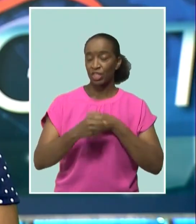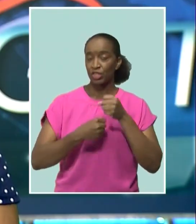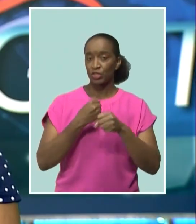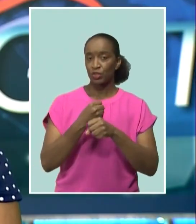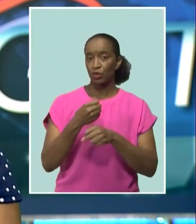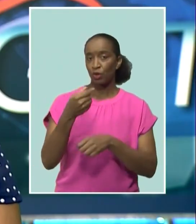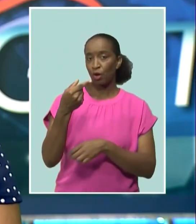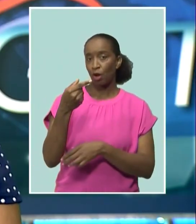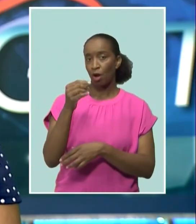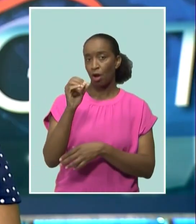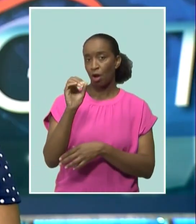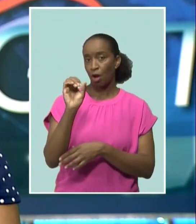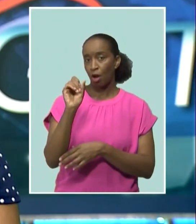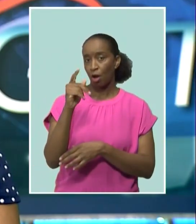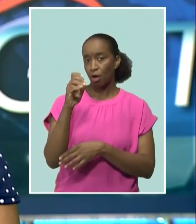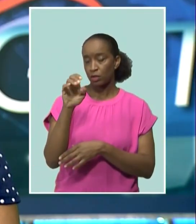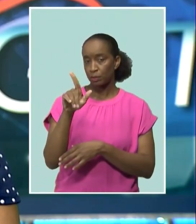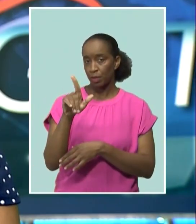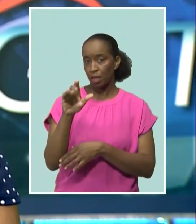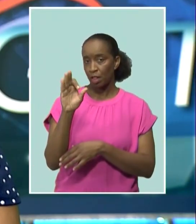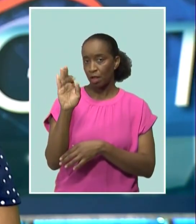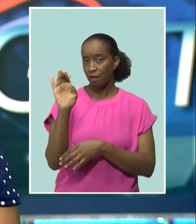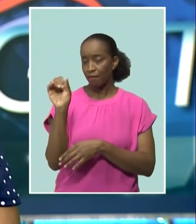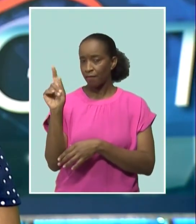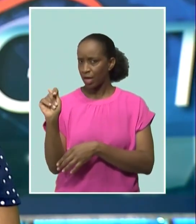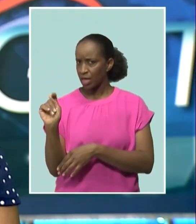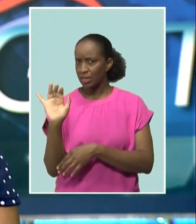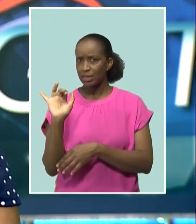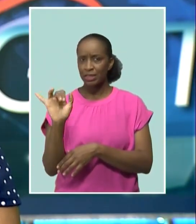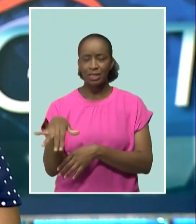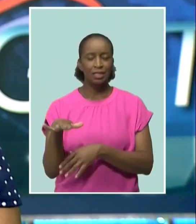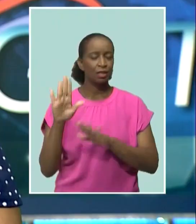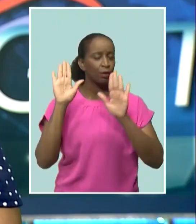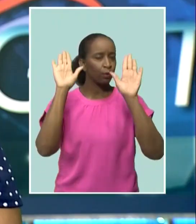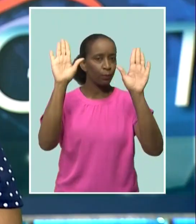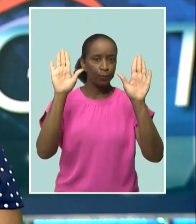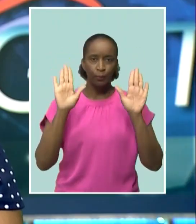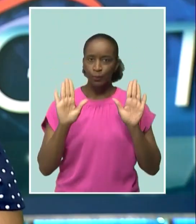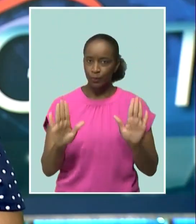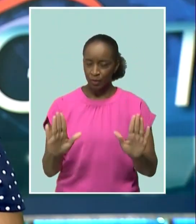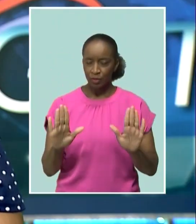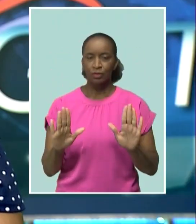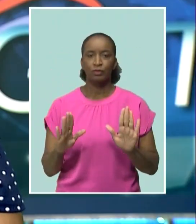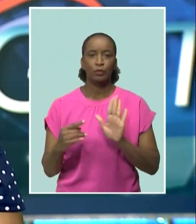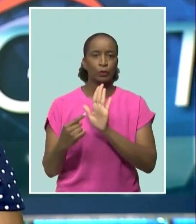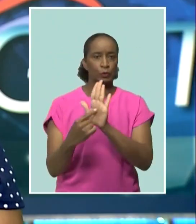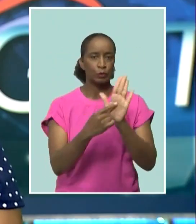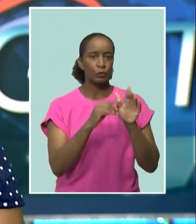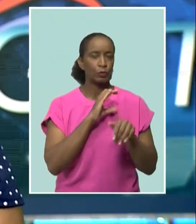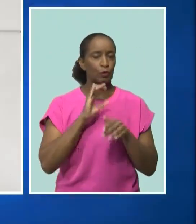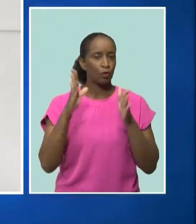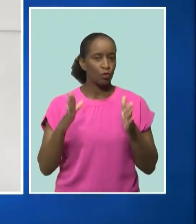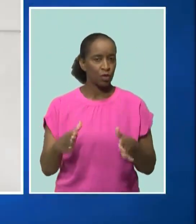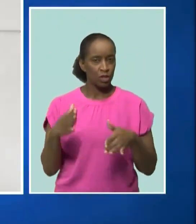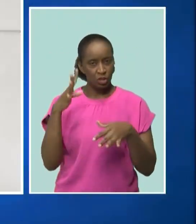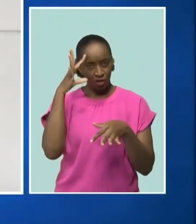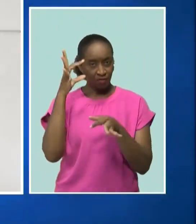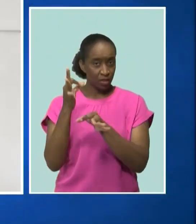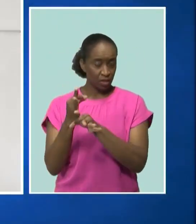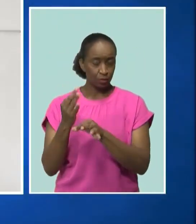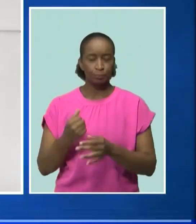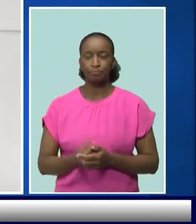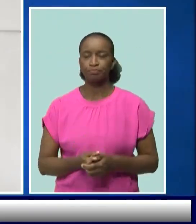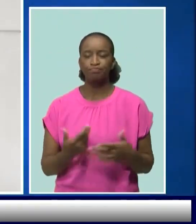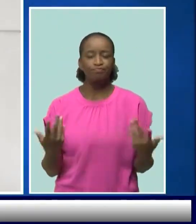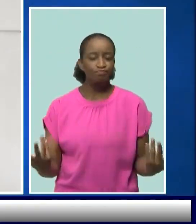going to be an expression of the best that Christendom has to offer Barbados and the arts. The things that I love about what